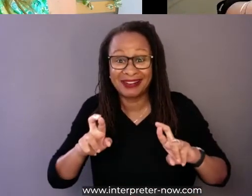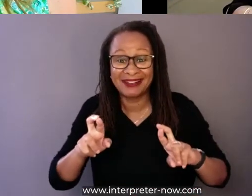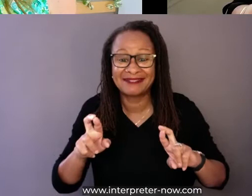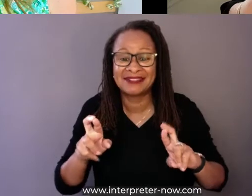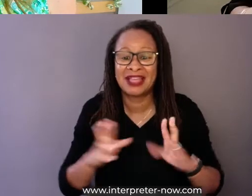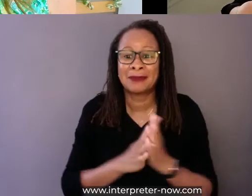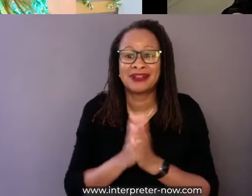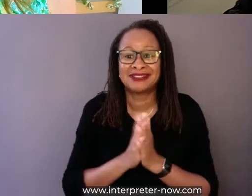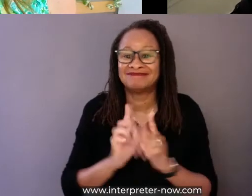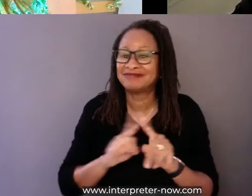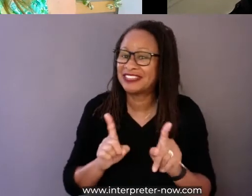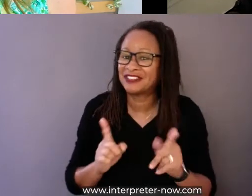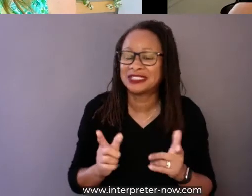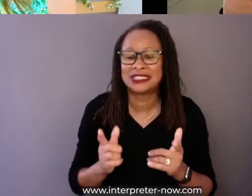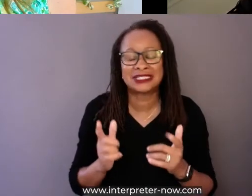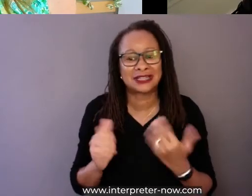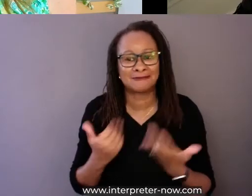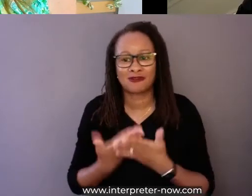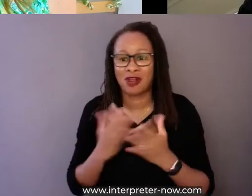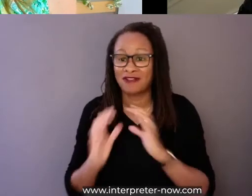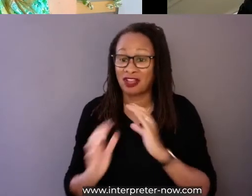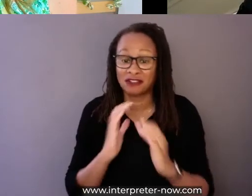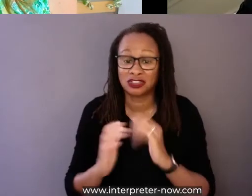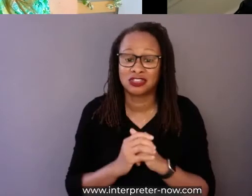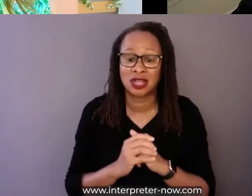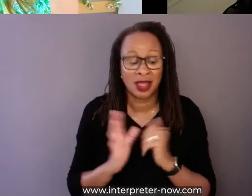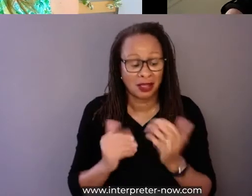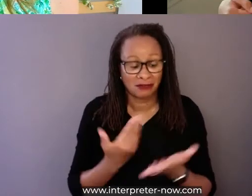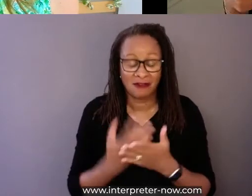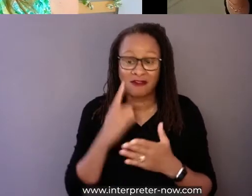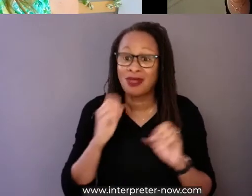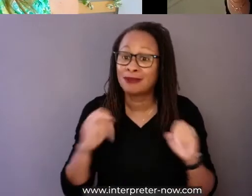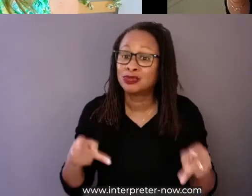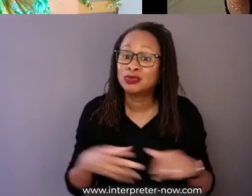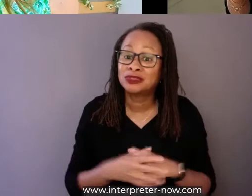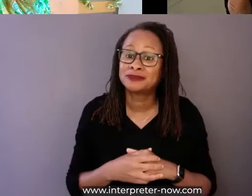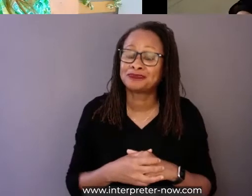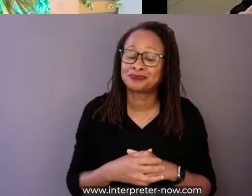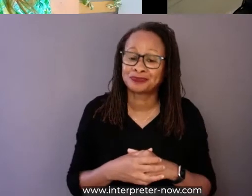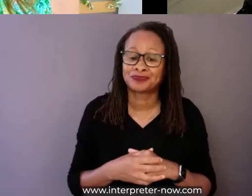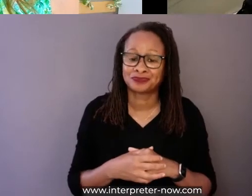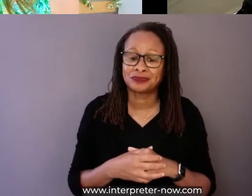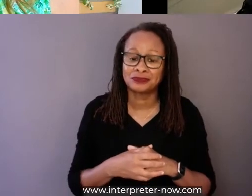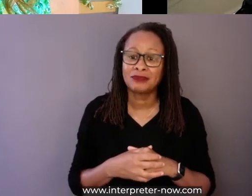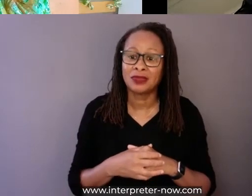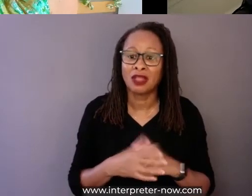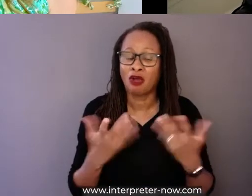the difference is that we're coming to this conversation and we're coming to this opportunity with lessons